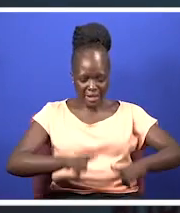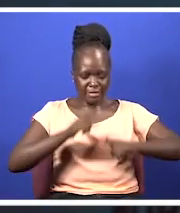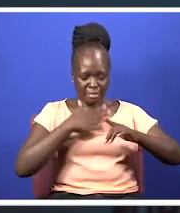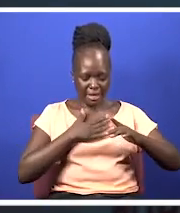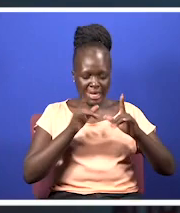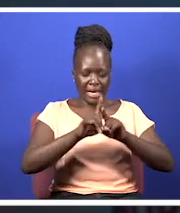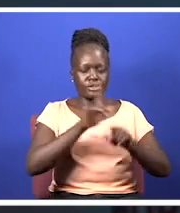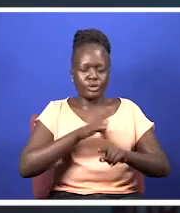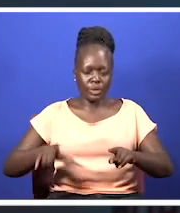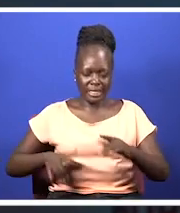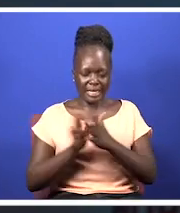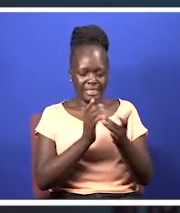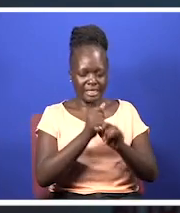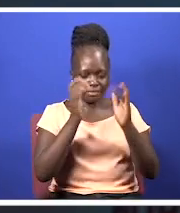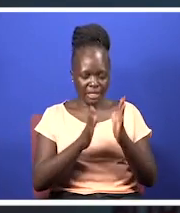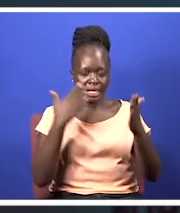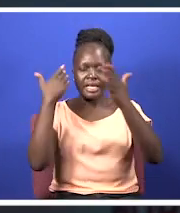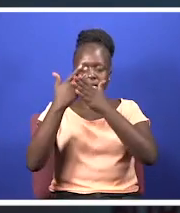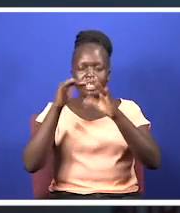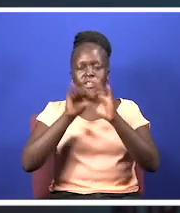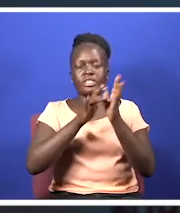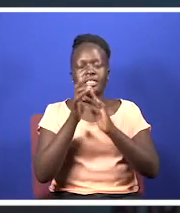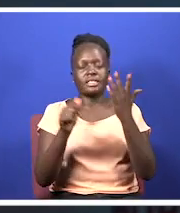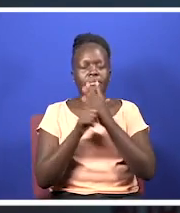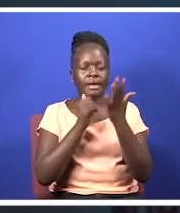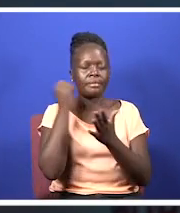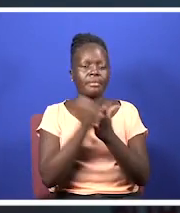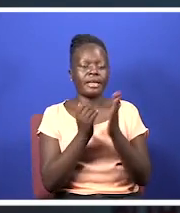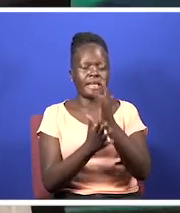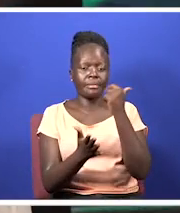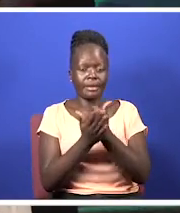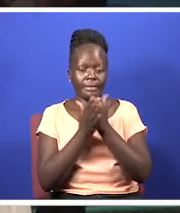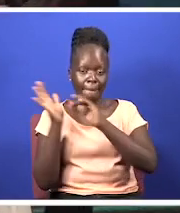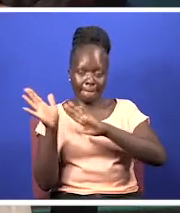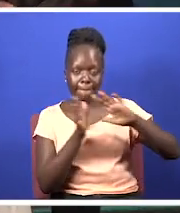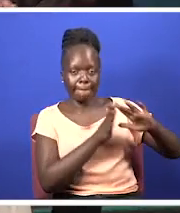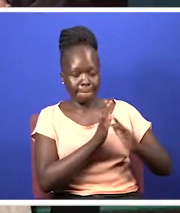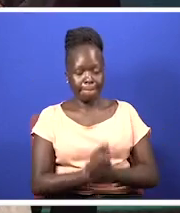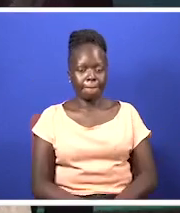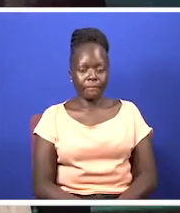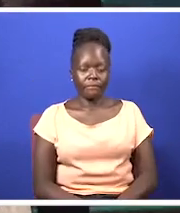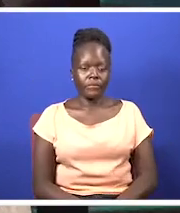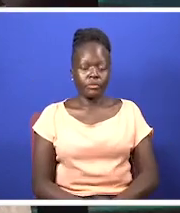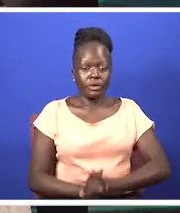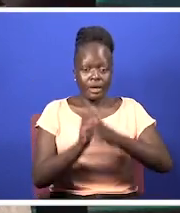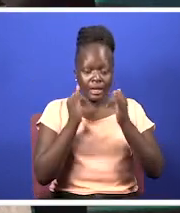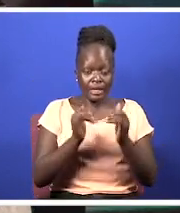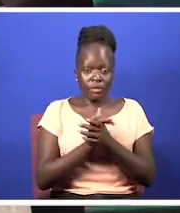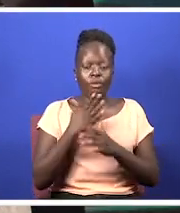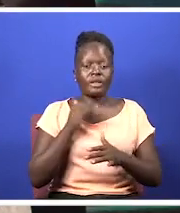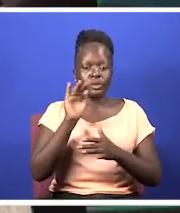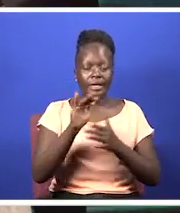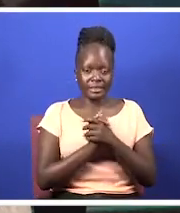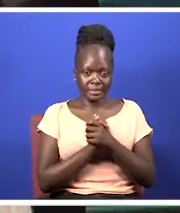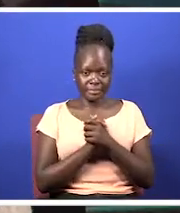Lord and Savior. In Jesus' name, amen. Amen. Amen. And now we want to